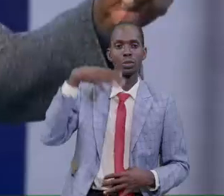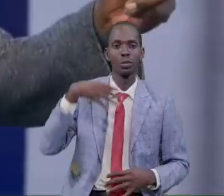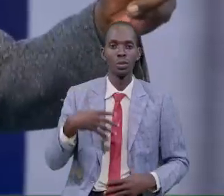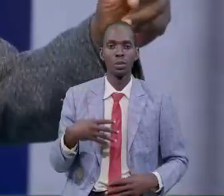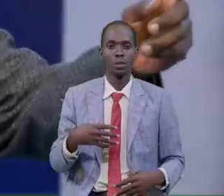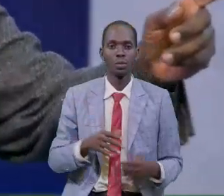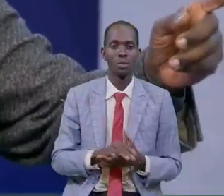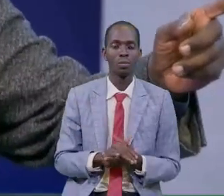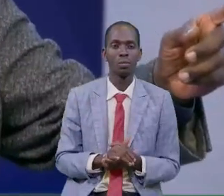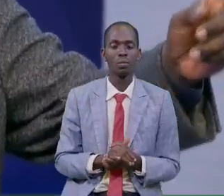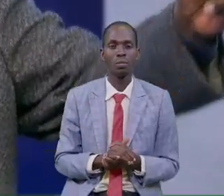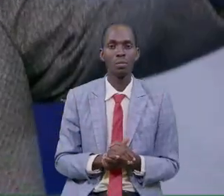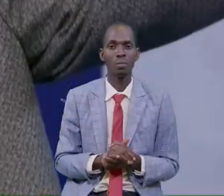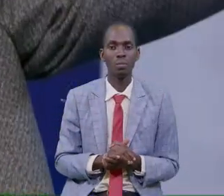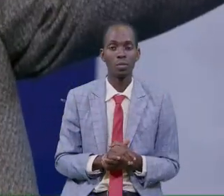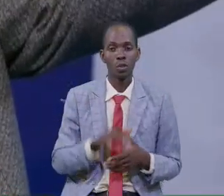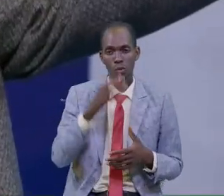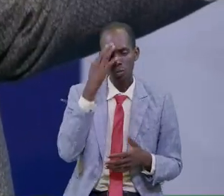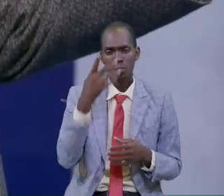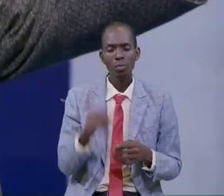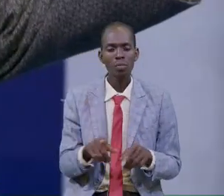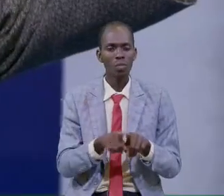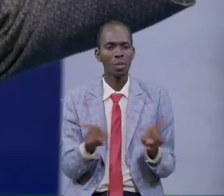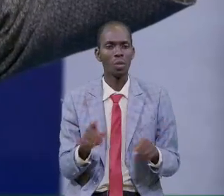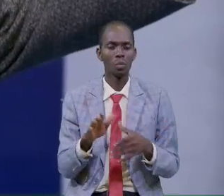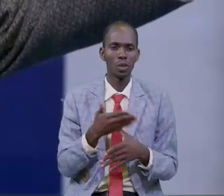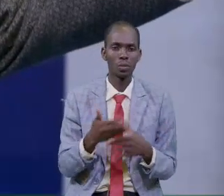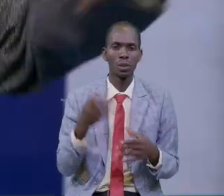You know the difference between the moon and the sun?